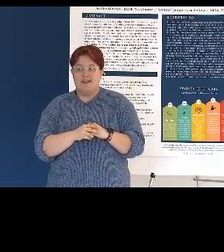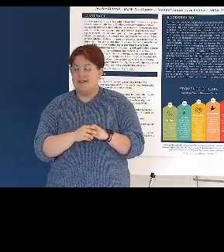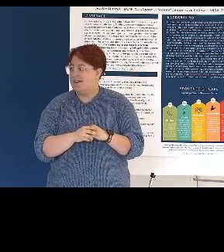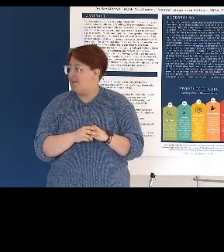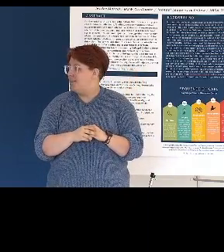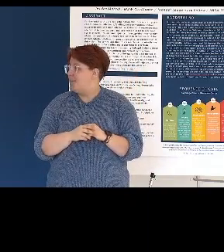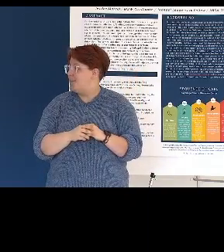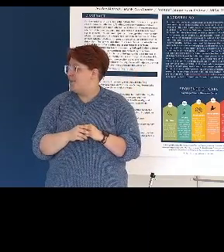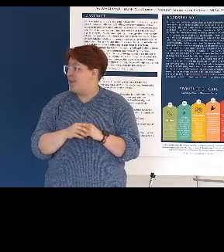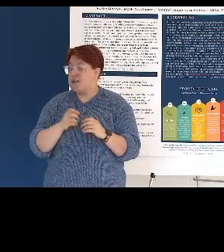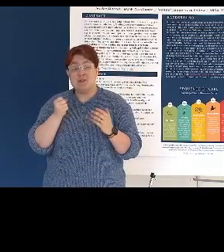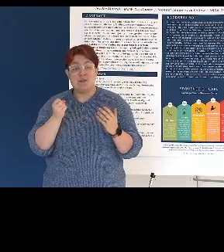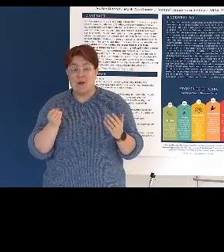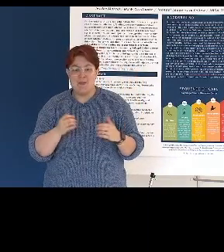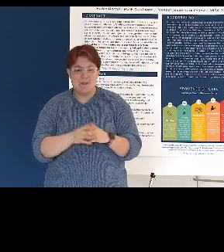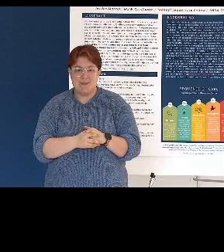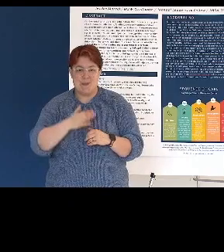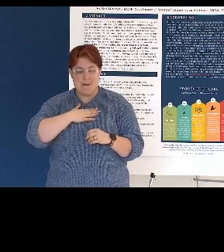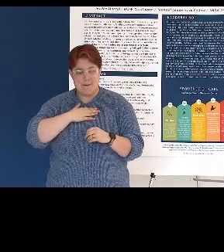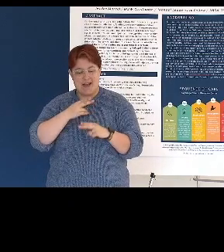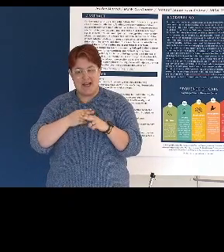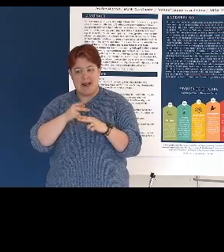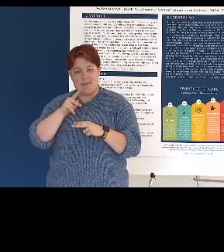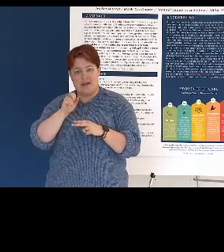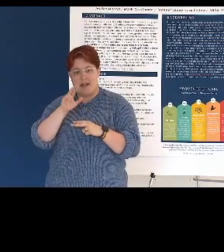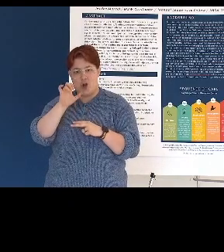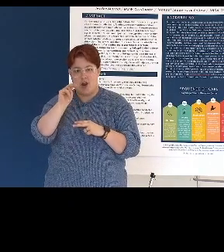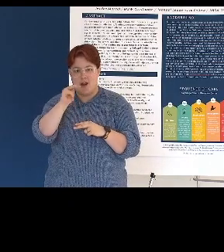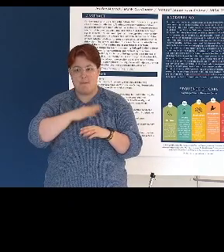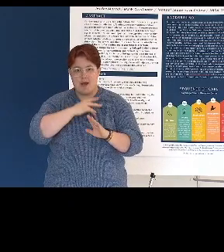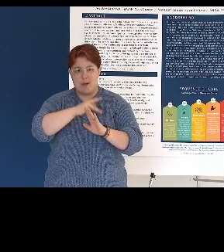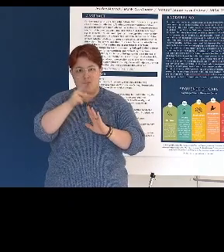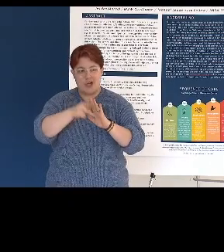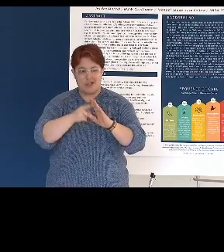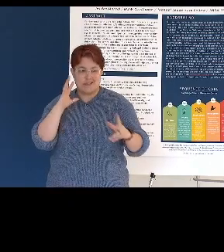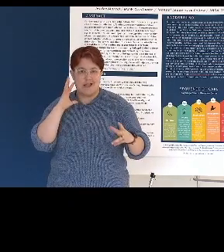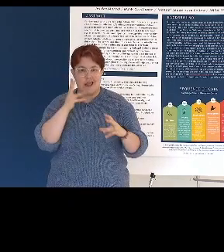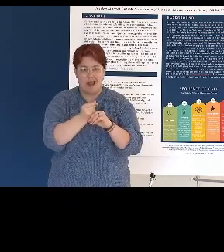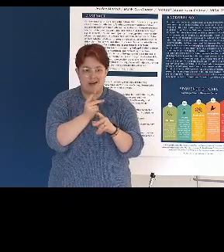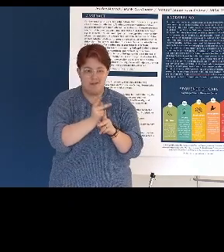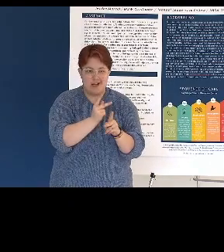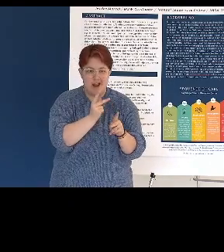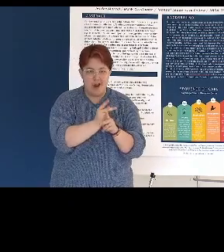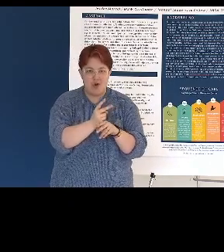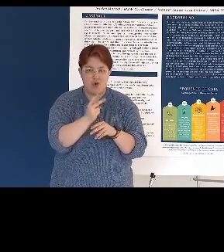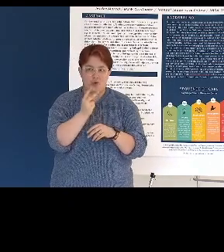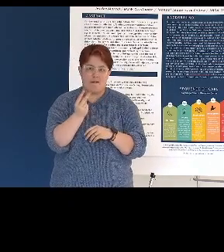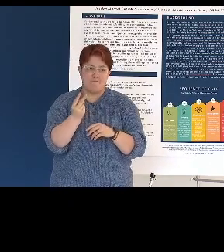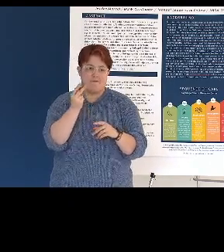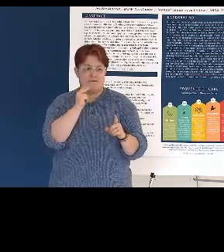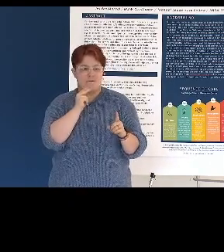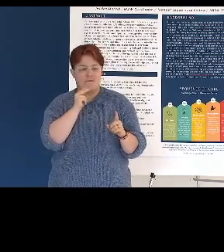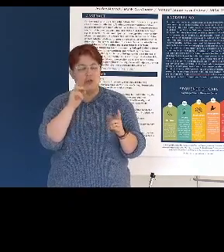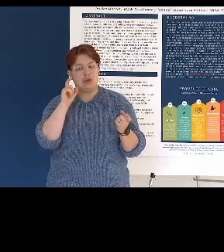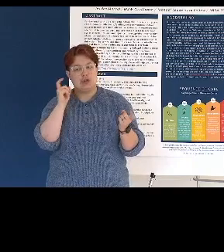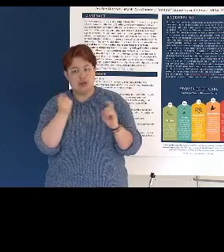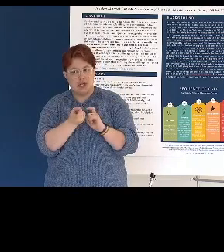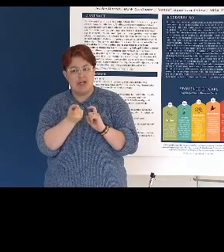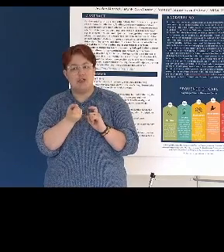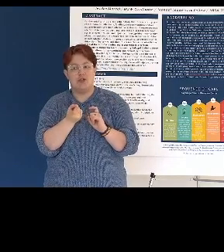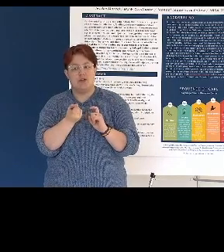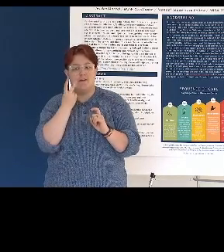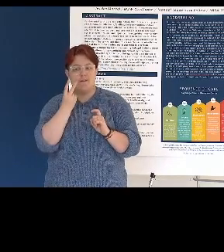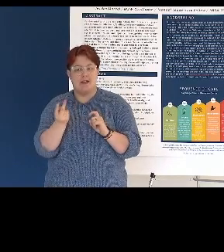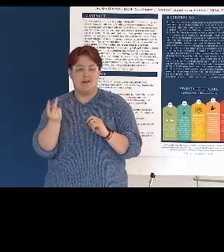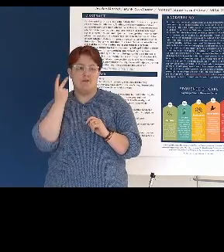Okay, so my name is Karen Eke, and my project is Collective Care, reflective group supervision to build, can y'all hear me? Reflective